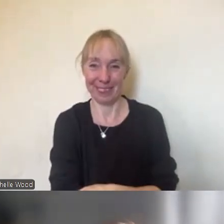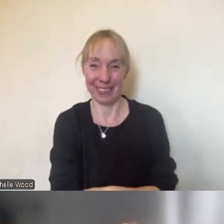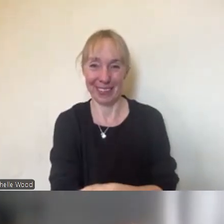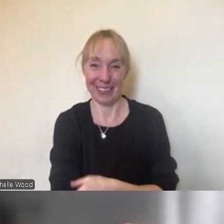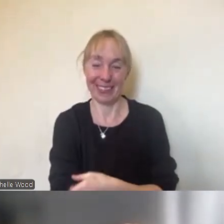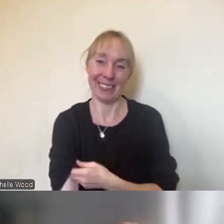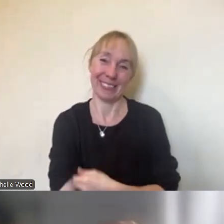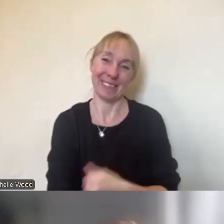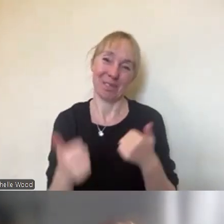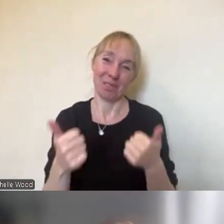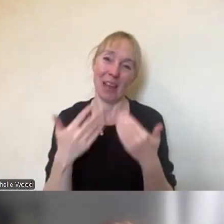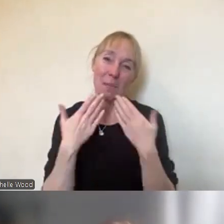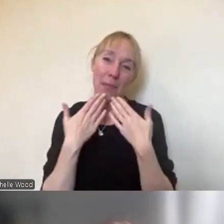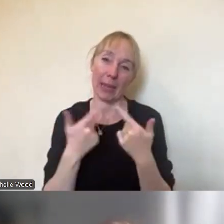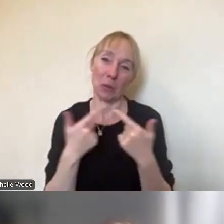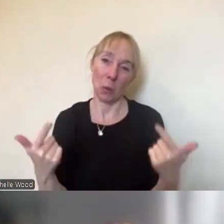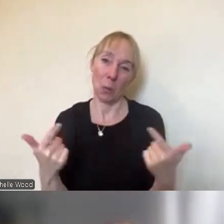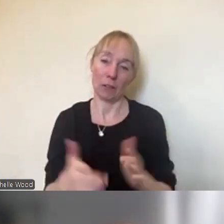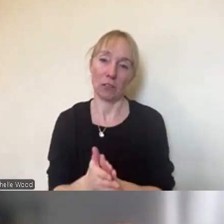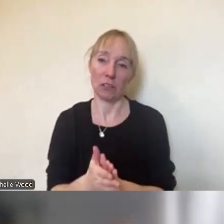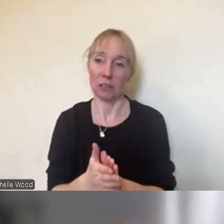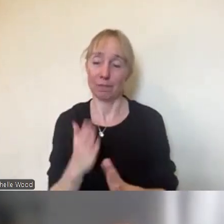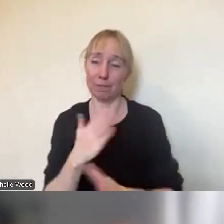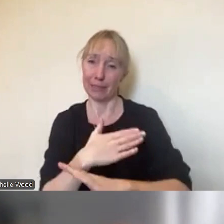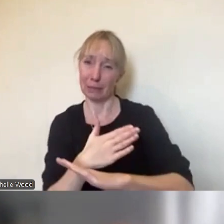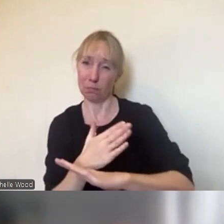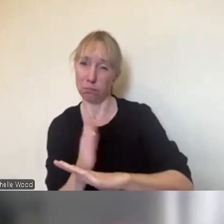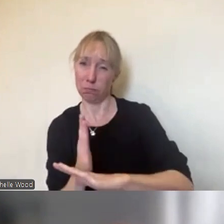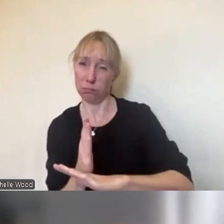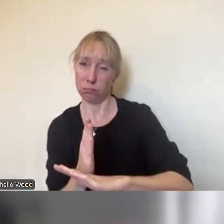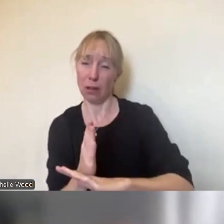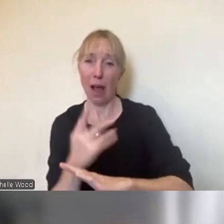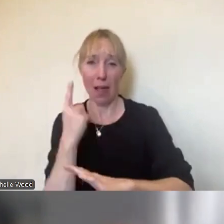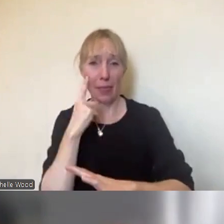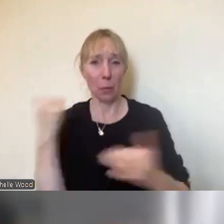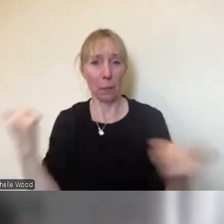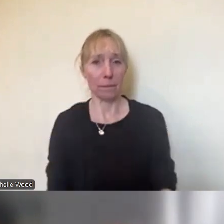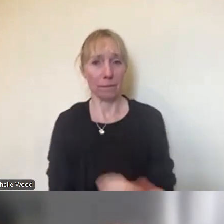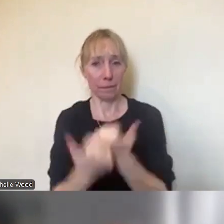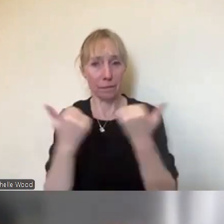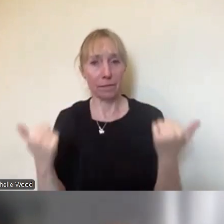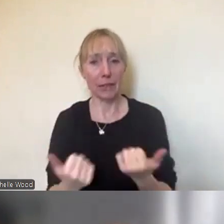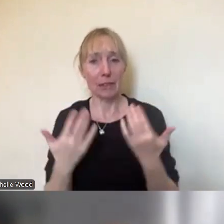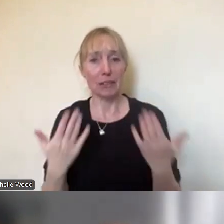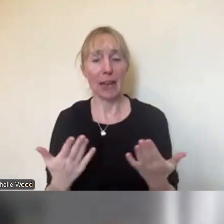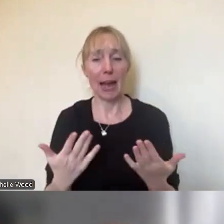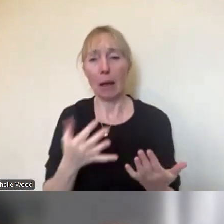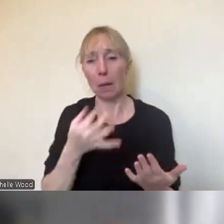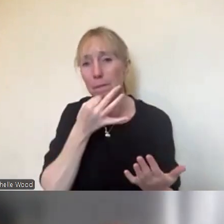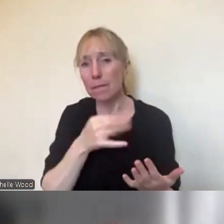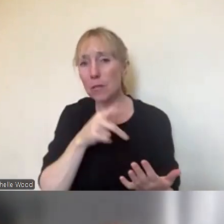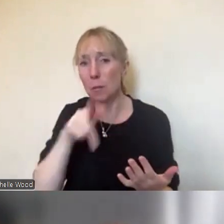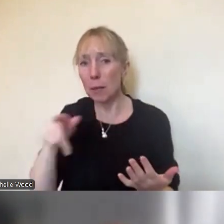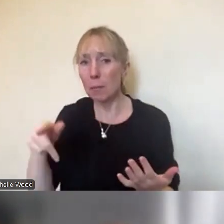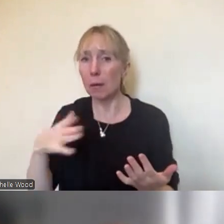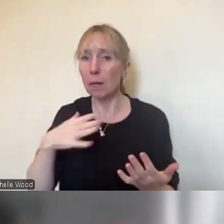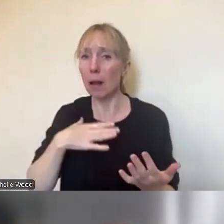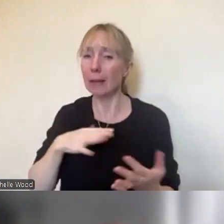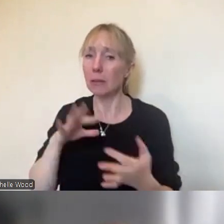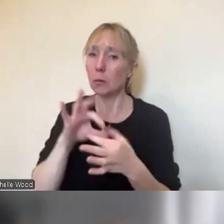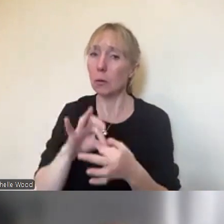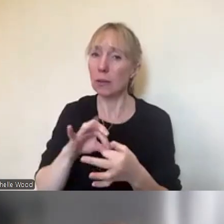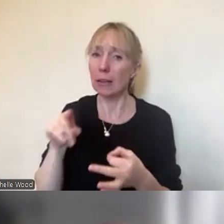Cool, thank you so much. So it's kind of 2 o'clock, so we're going to probably wrap up there. But I think there's a couple of people who might like to get in touch